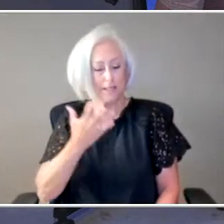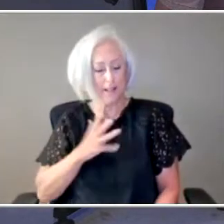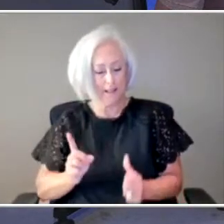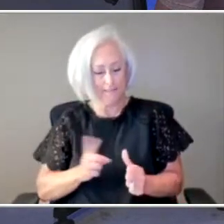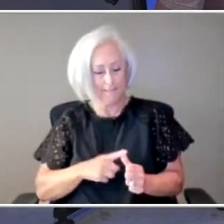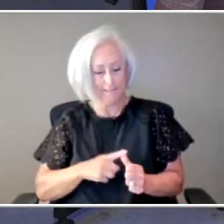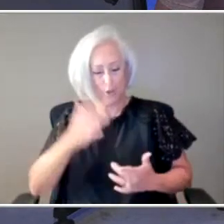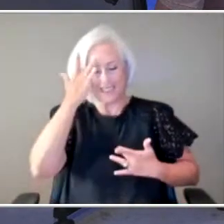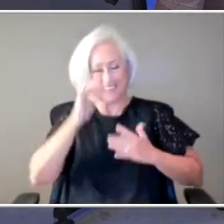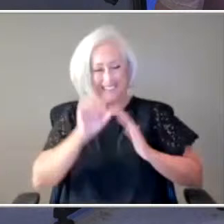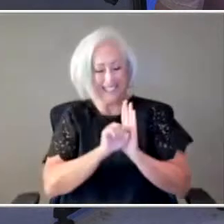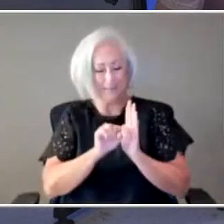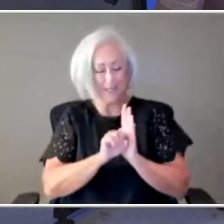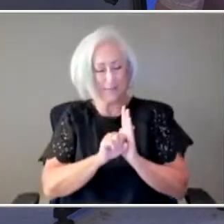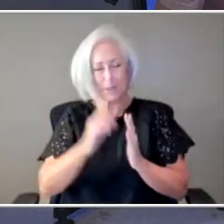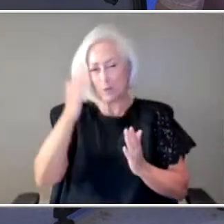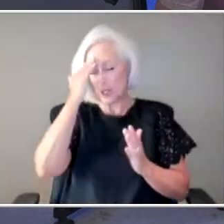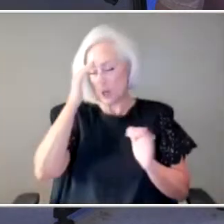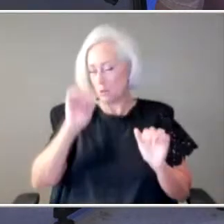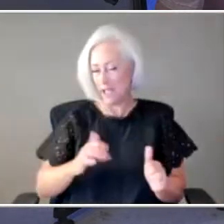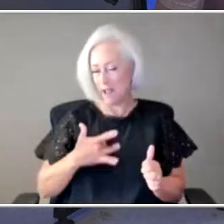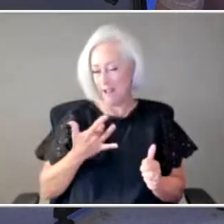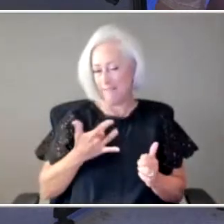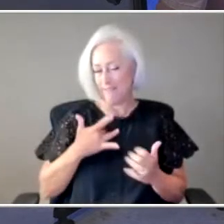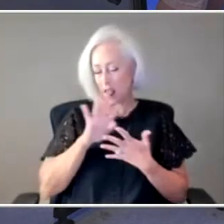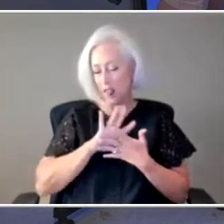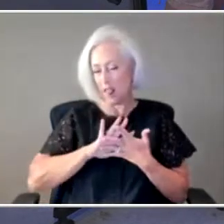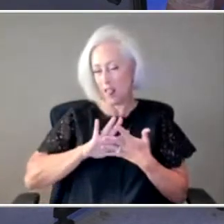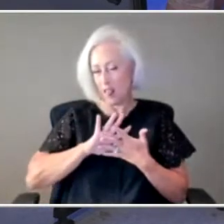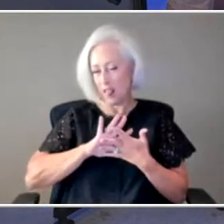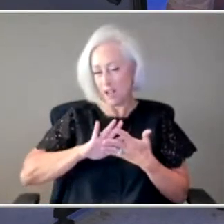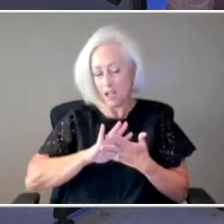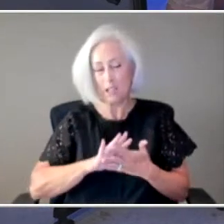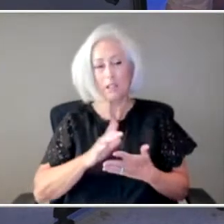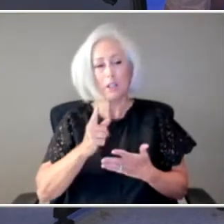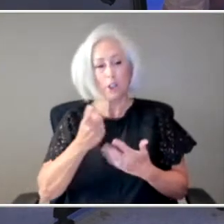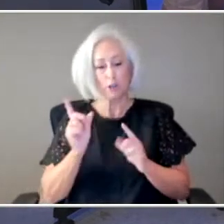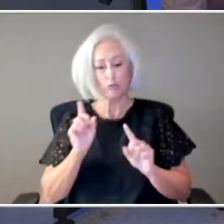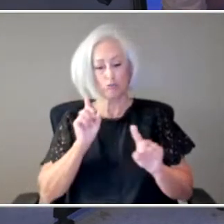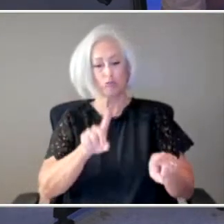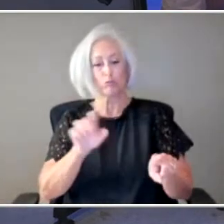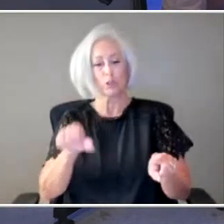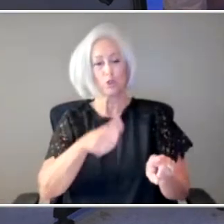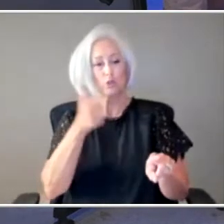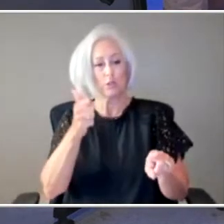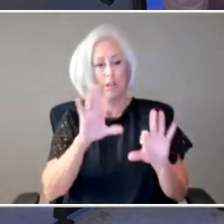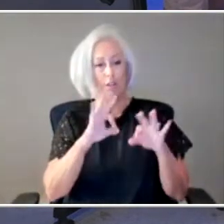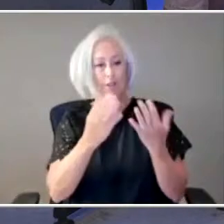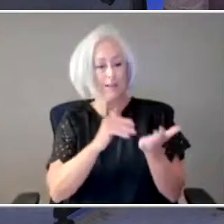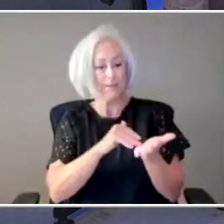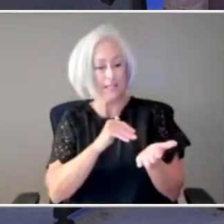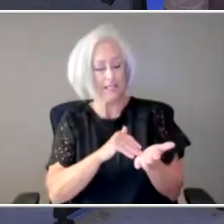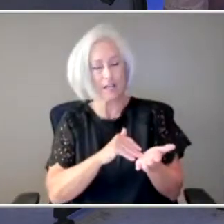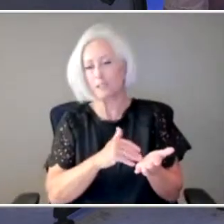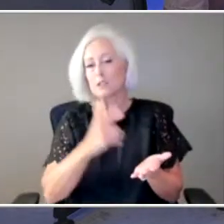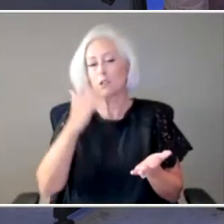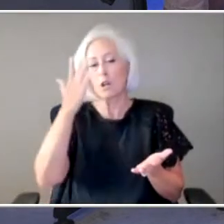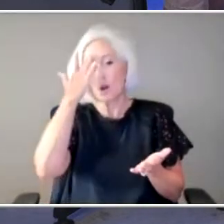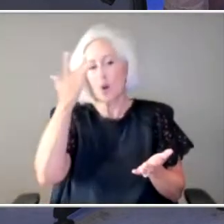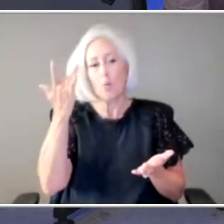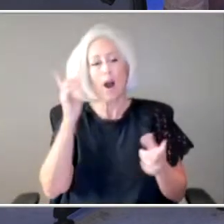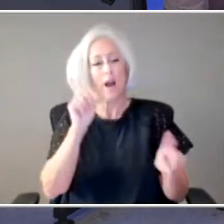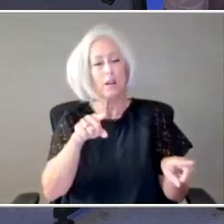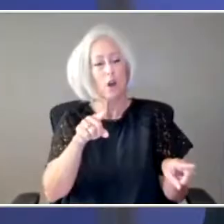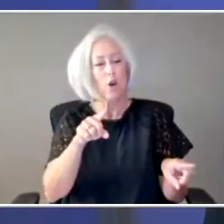quite vague. You were seeing your primary care physician at another hospital. What made you go see your doc?